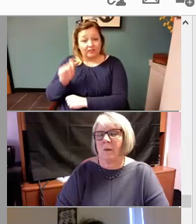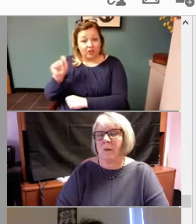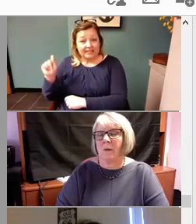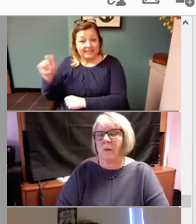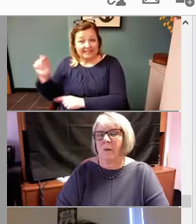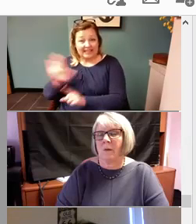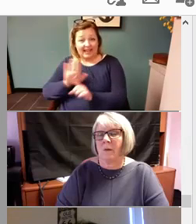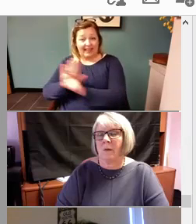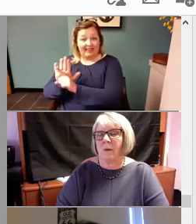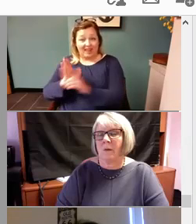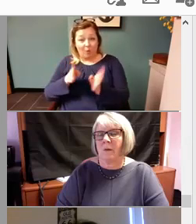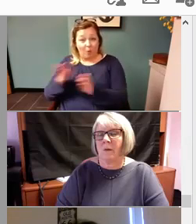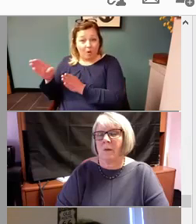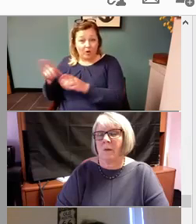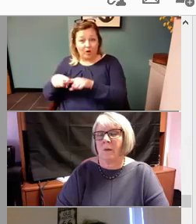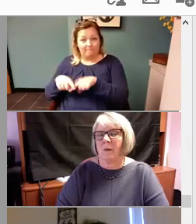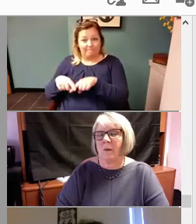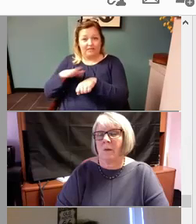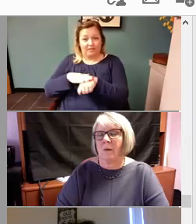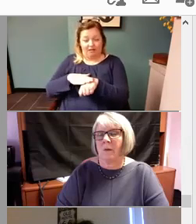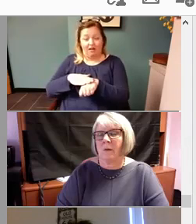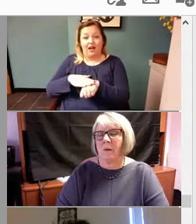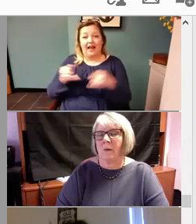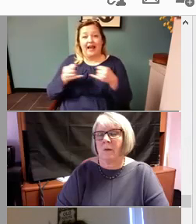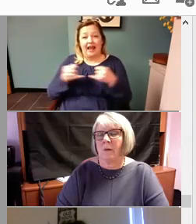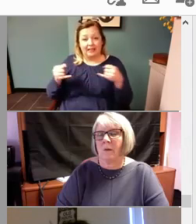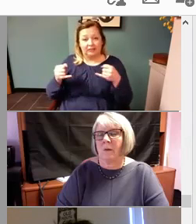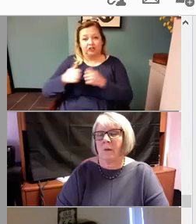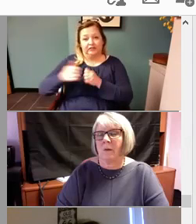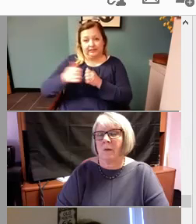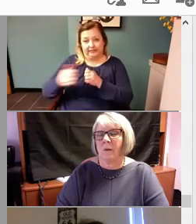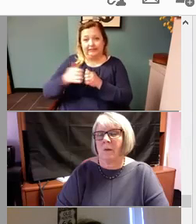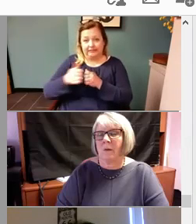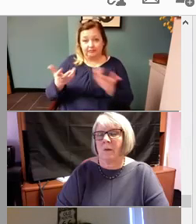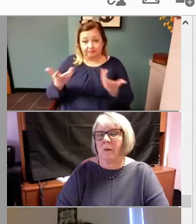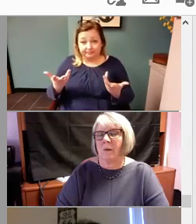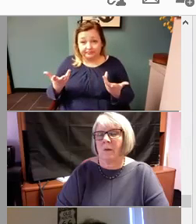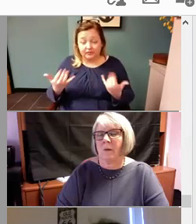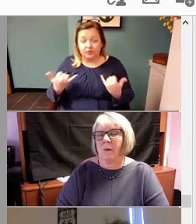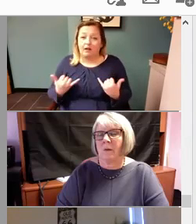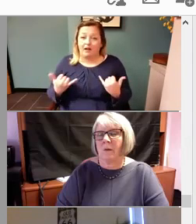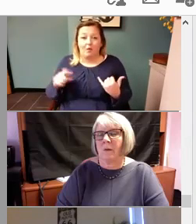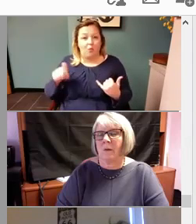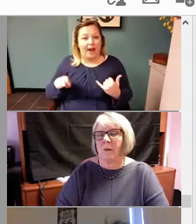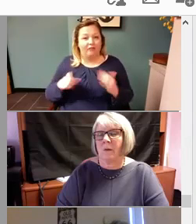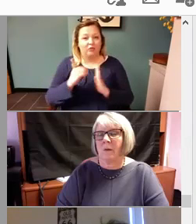their edge distances, right? So we would now need to design two things.